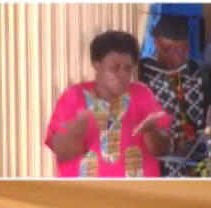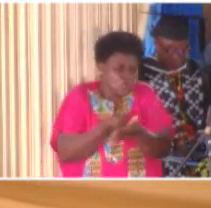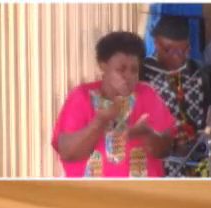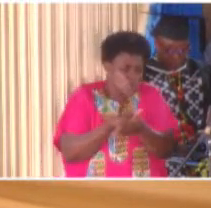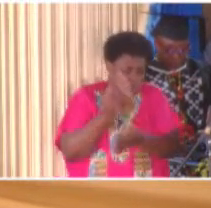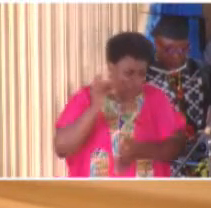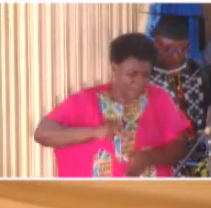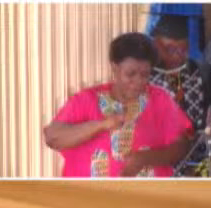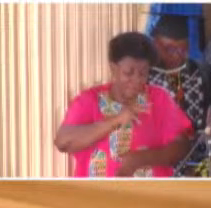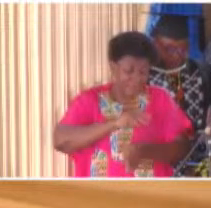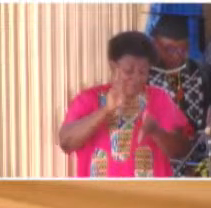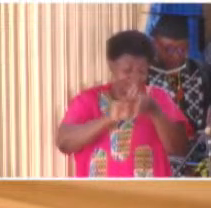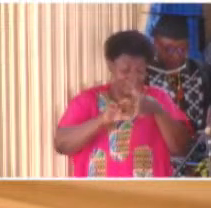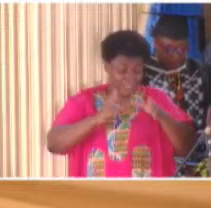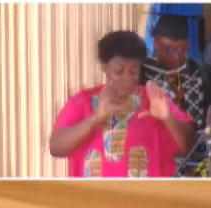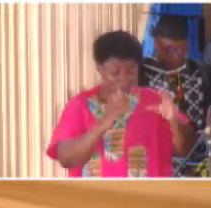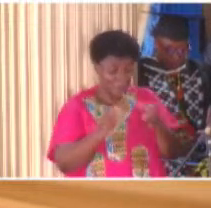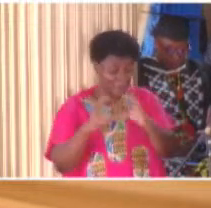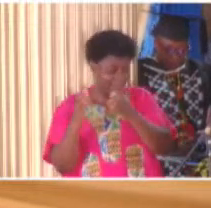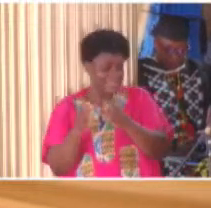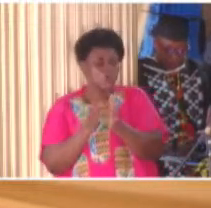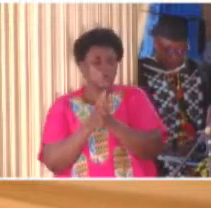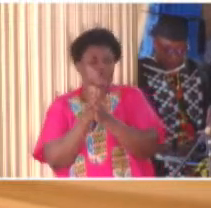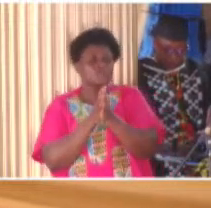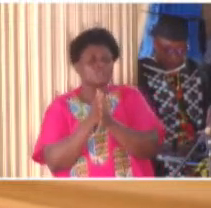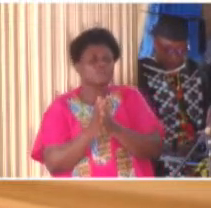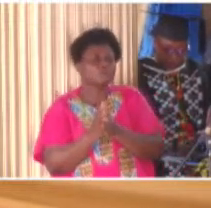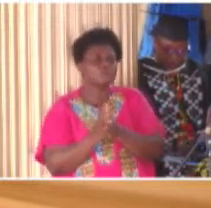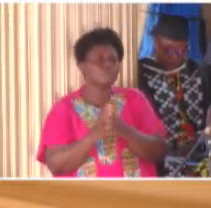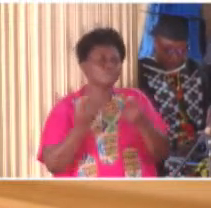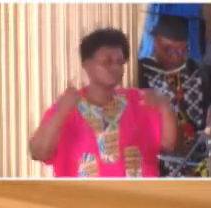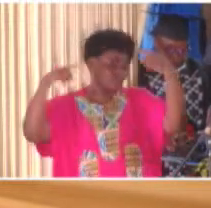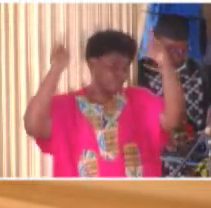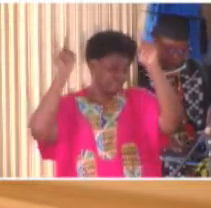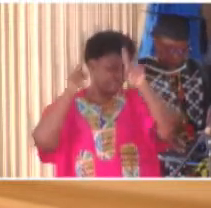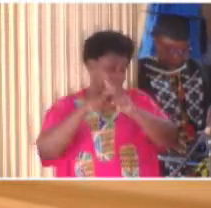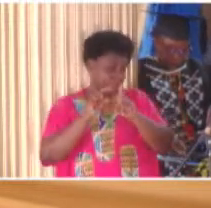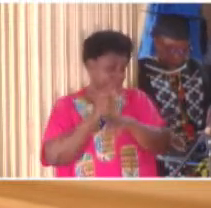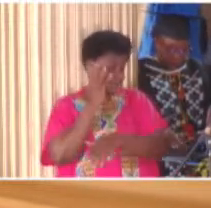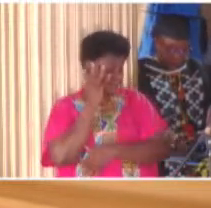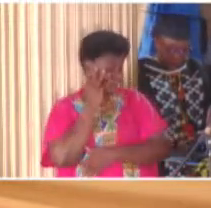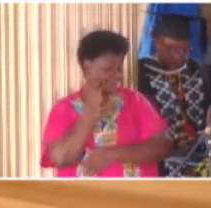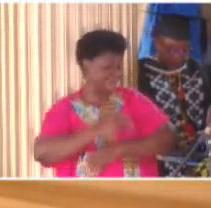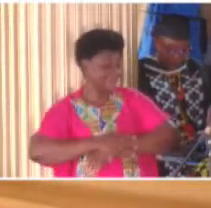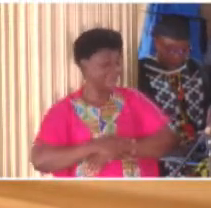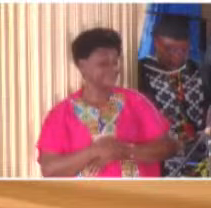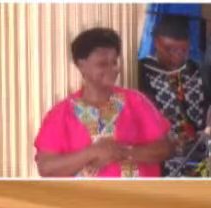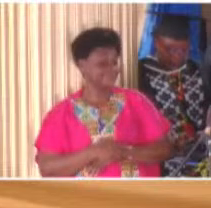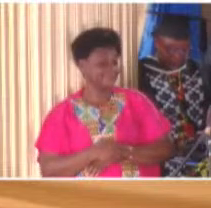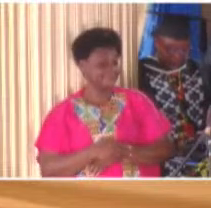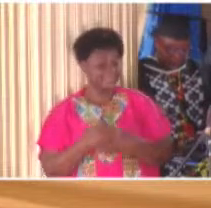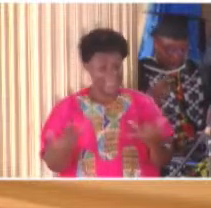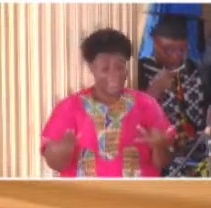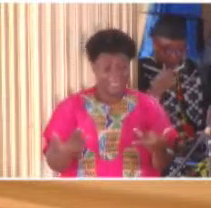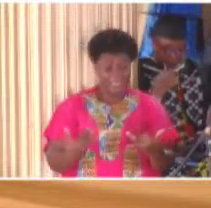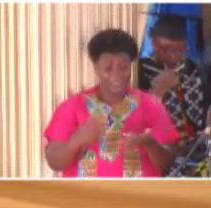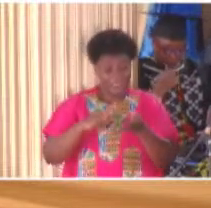university community and wish them all a fruitful and positive experience. Student